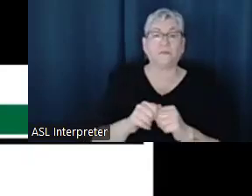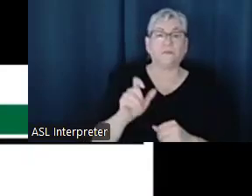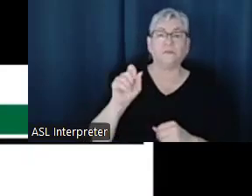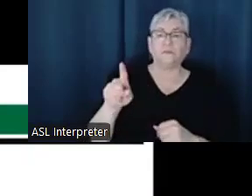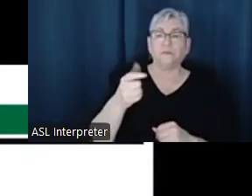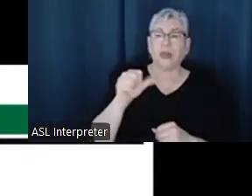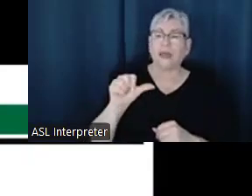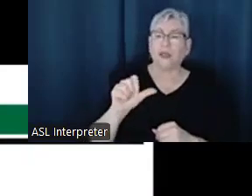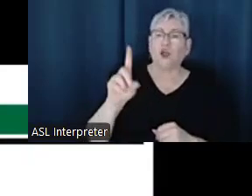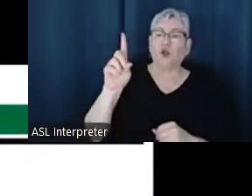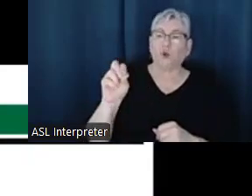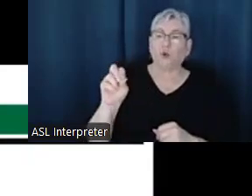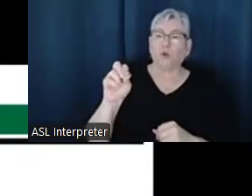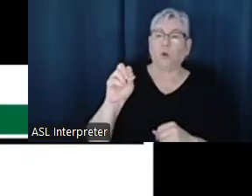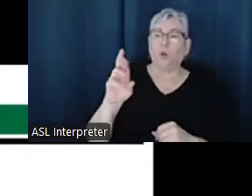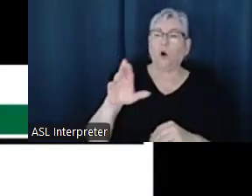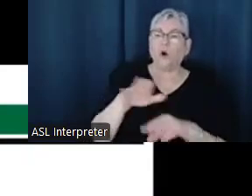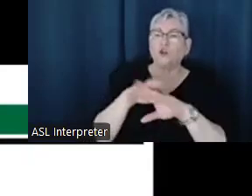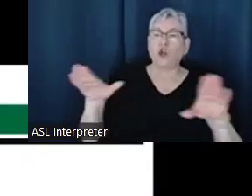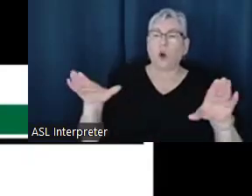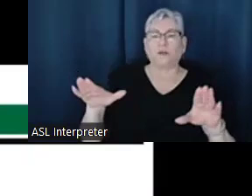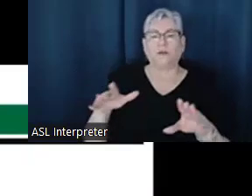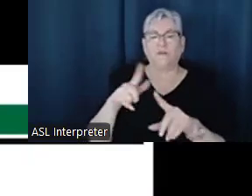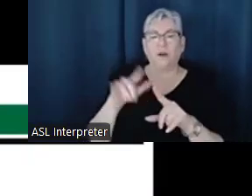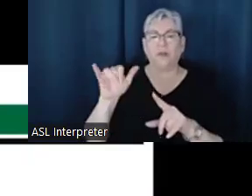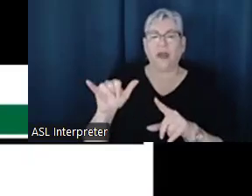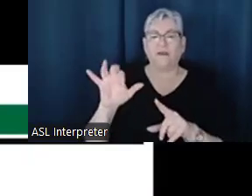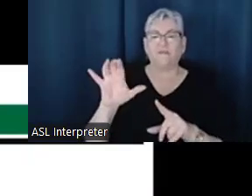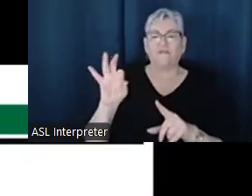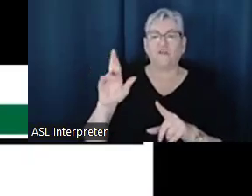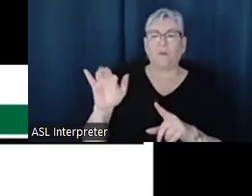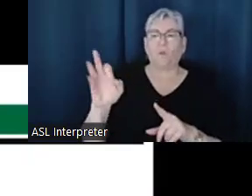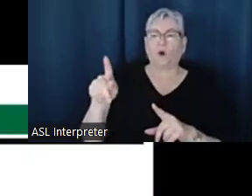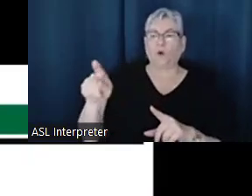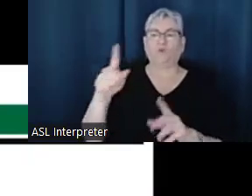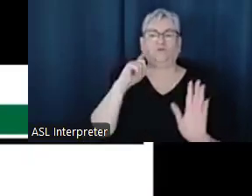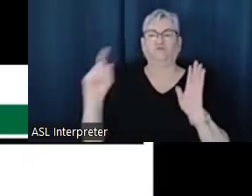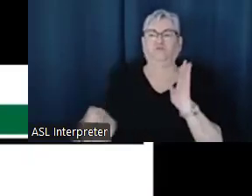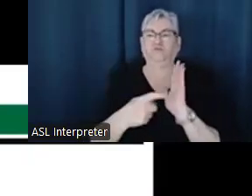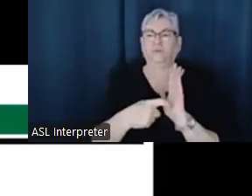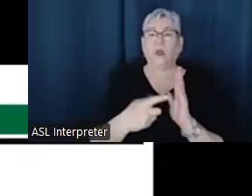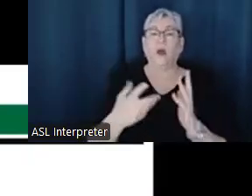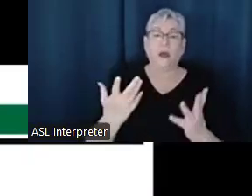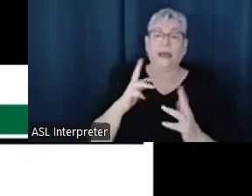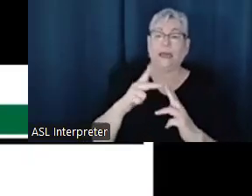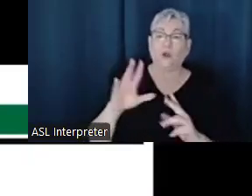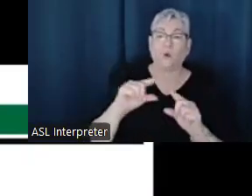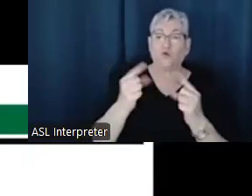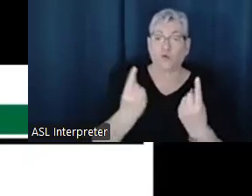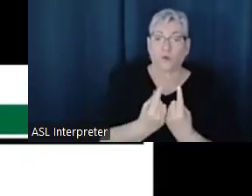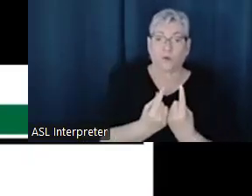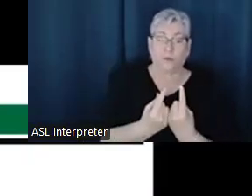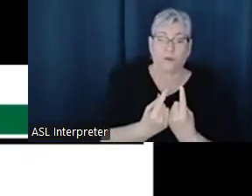from that framework that sort of stick out to you as something that you either think your group of individuals are